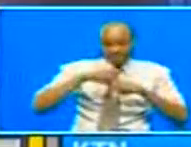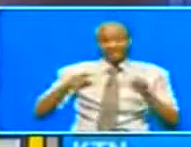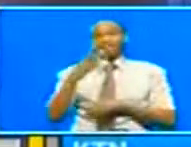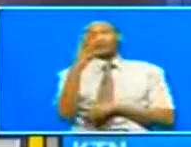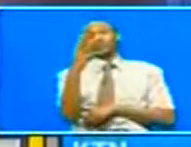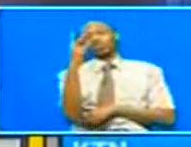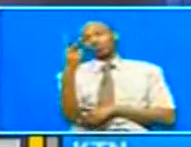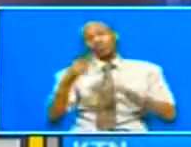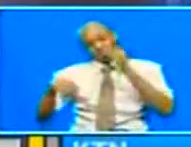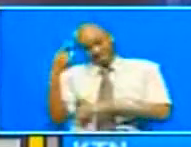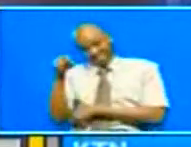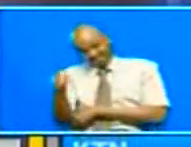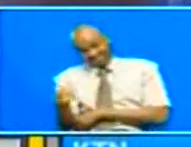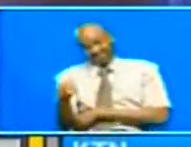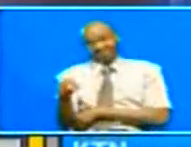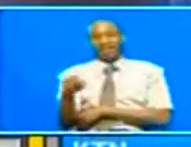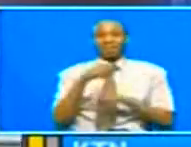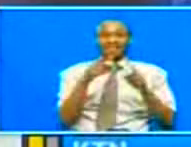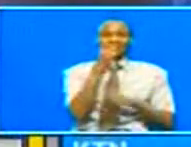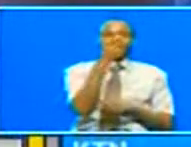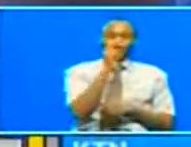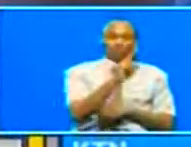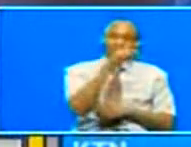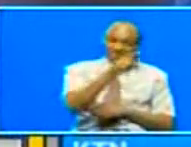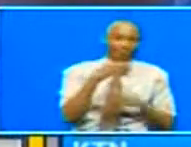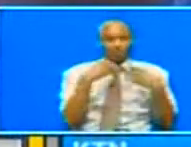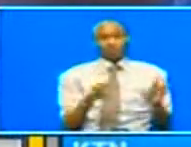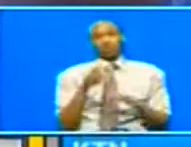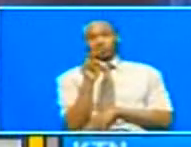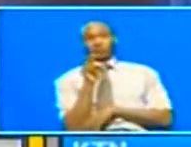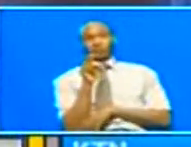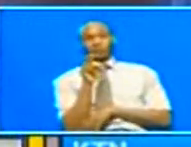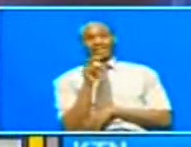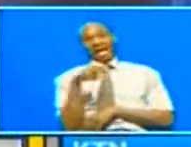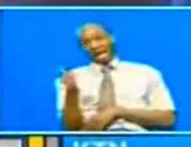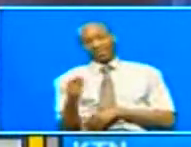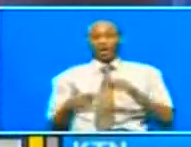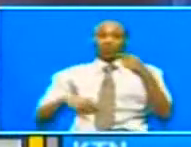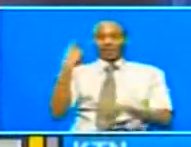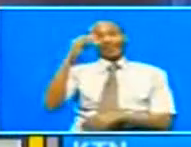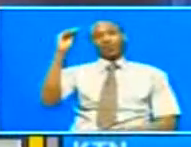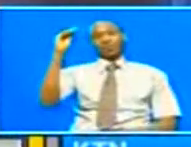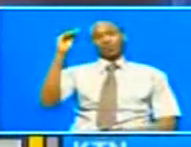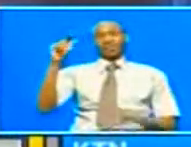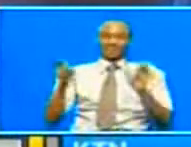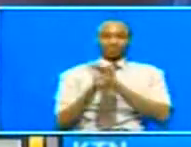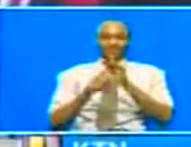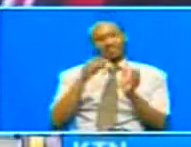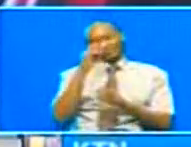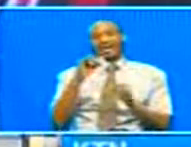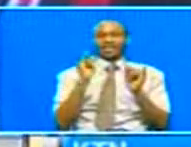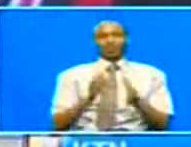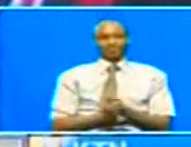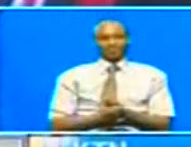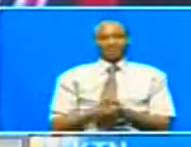while 22 voted for Tunoi, forcing him to sit back and watch as his counterpart was sworn in as the new deputy speaker.